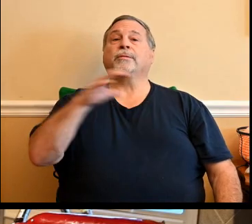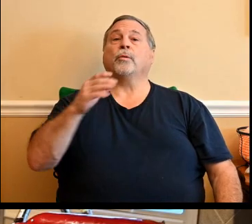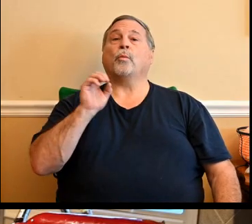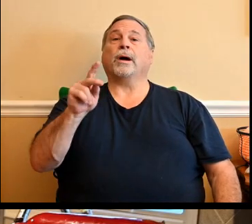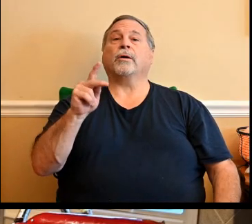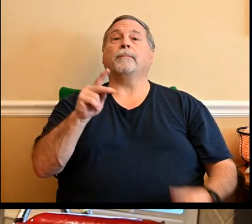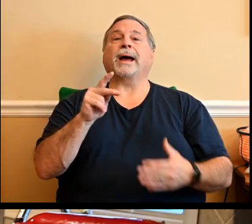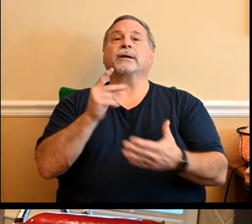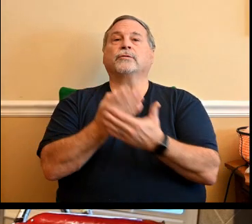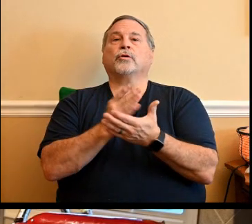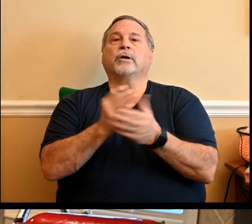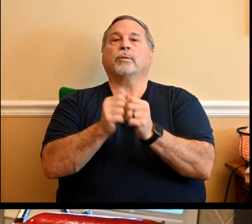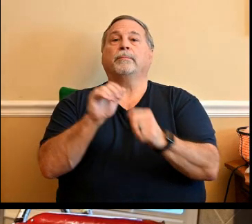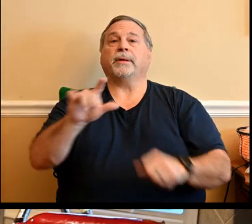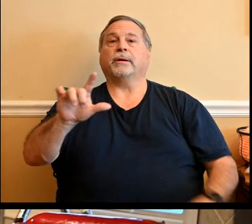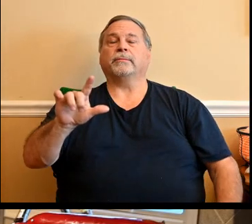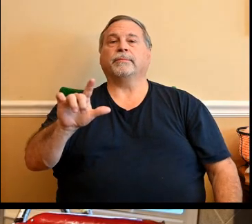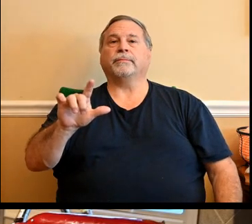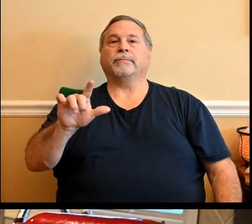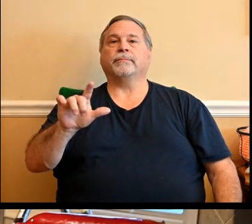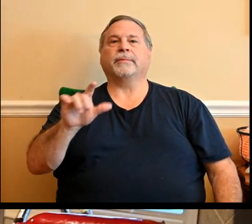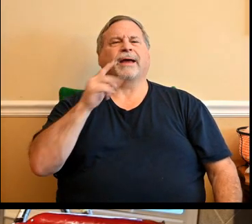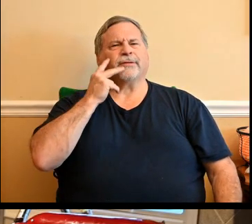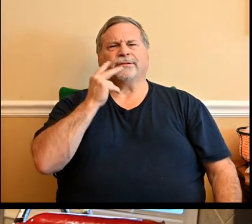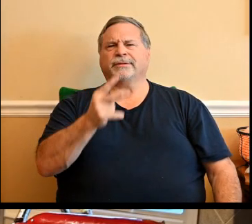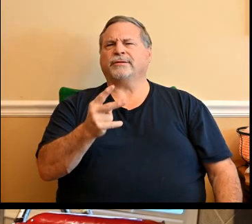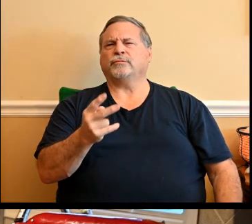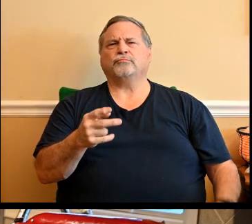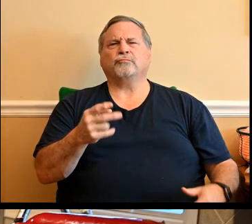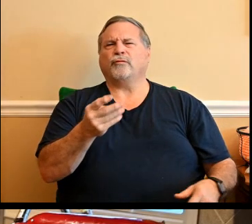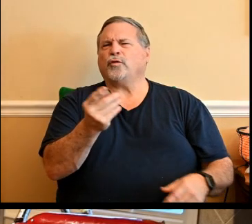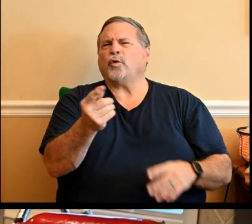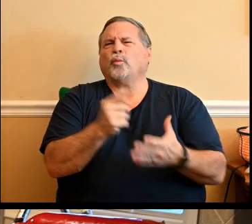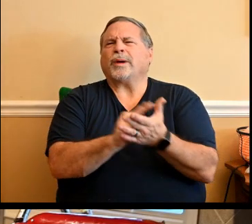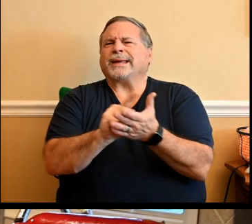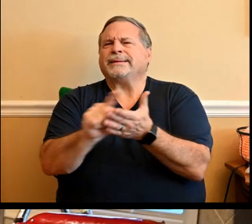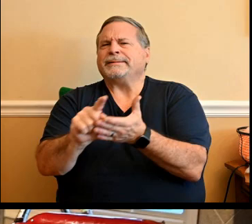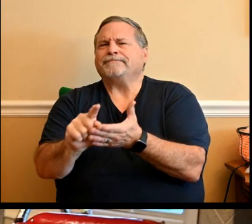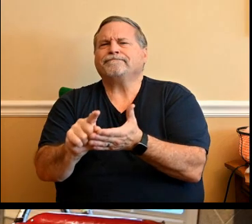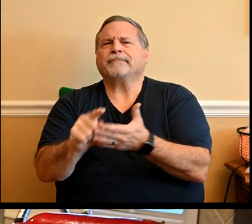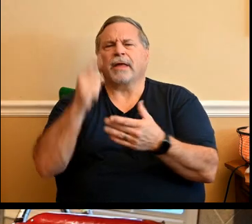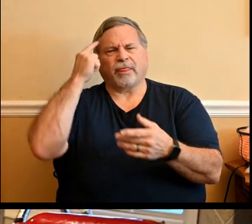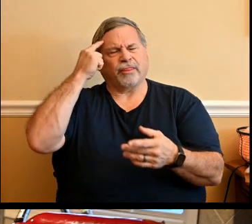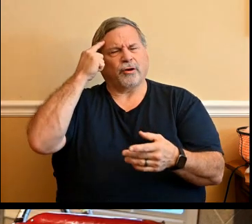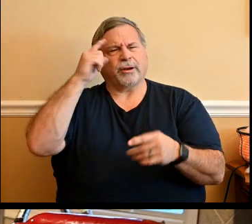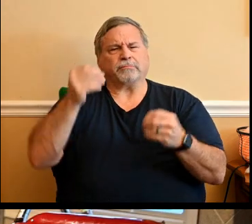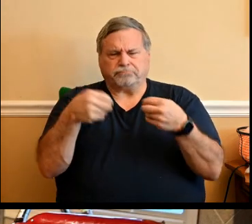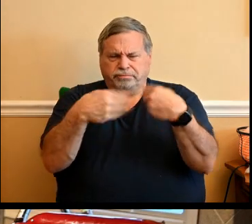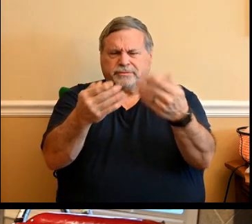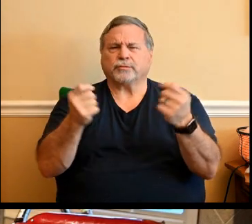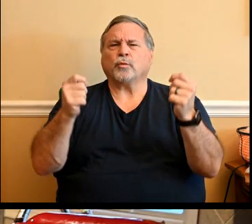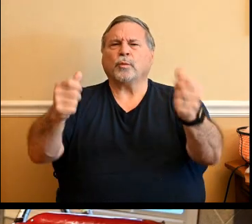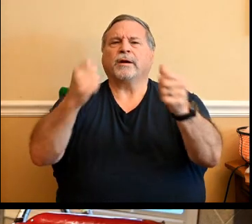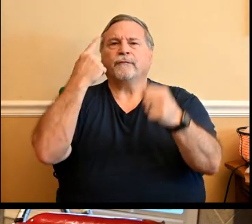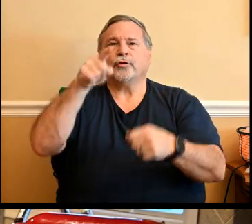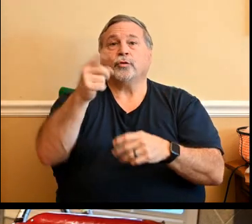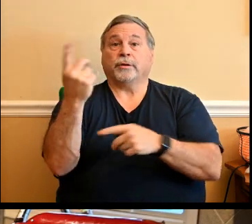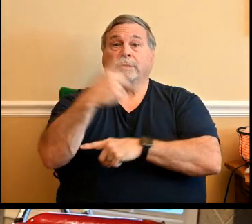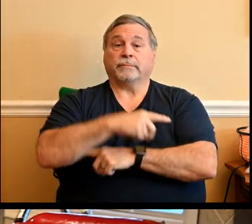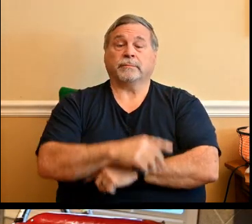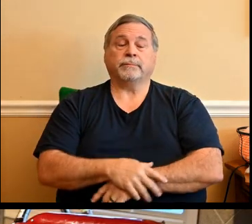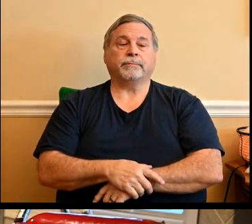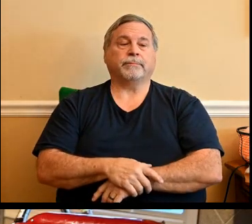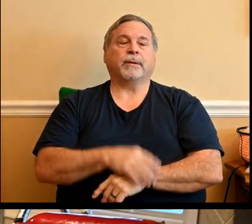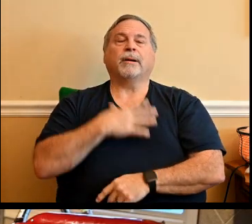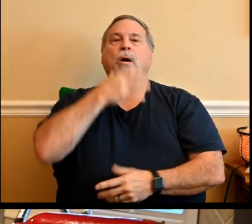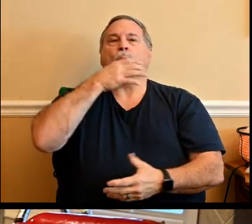Christmas and welcome back to Cooking with Bill. Haven't seen you in a couple of weeks. Thought I'd throw something really quick together for you.